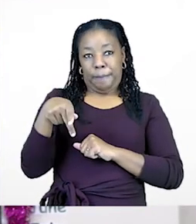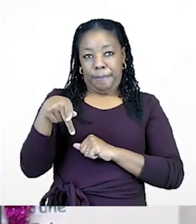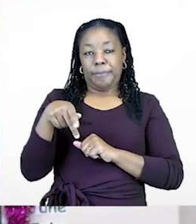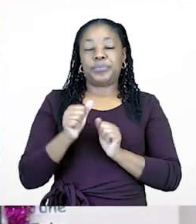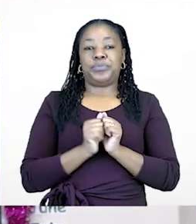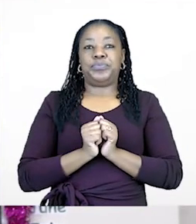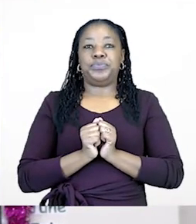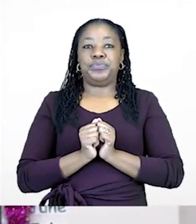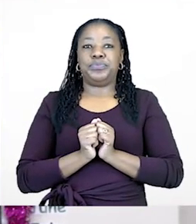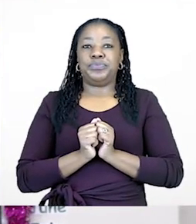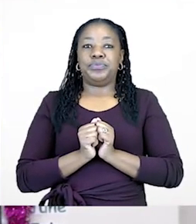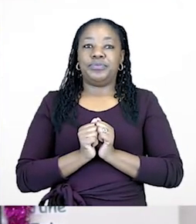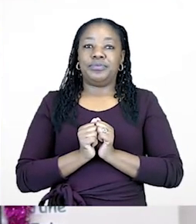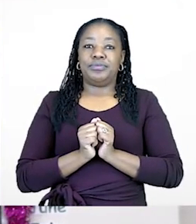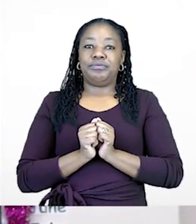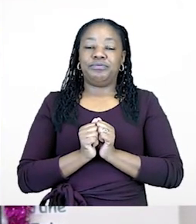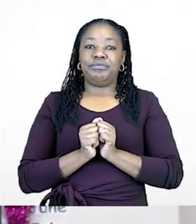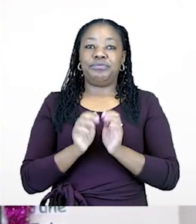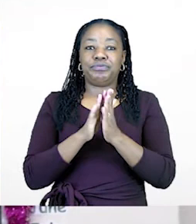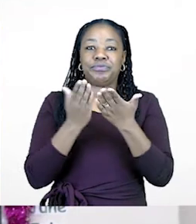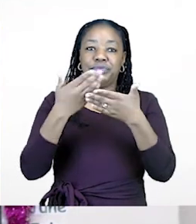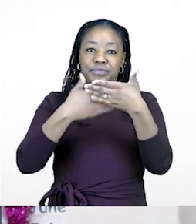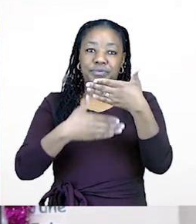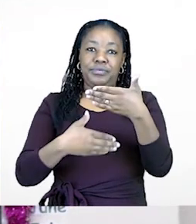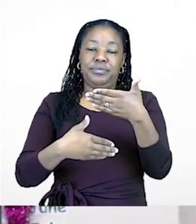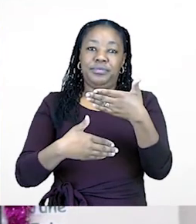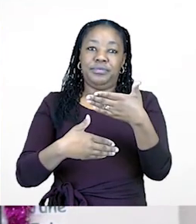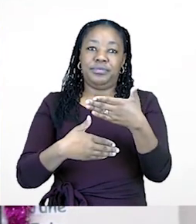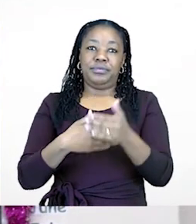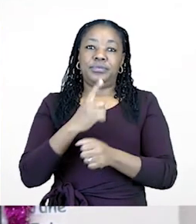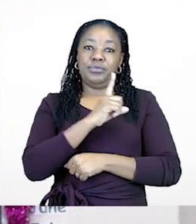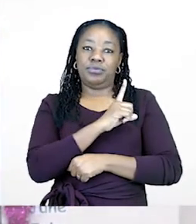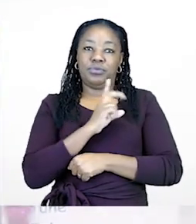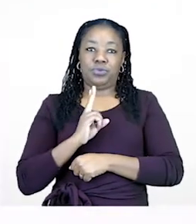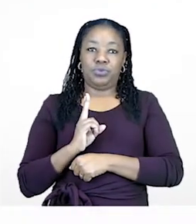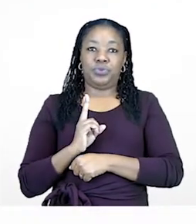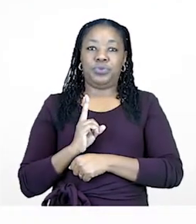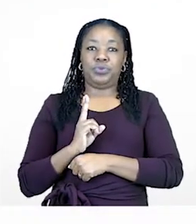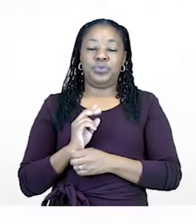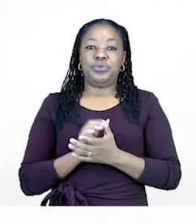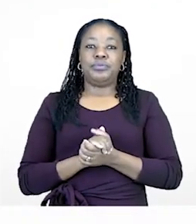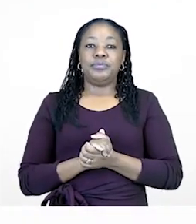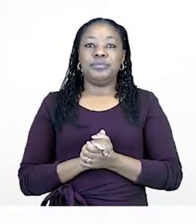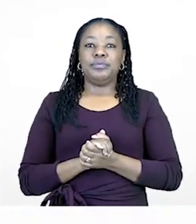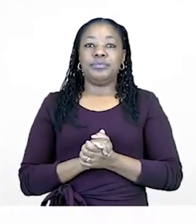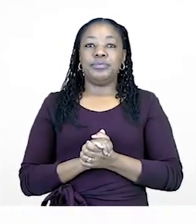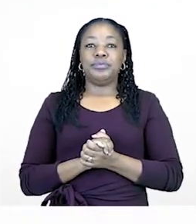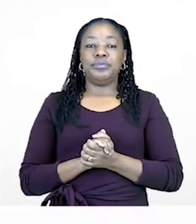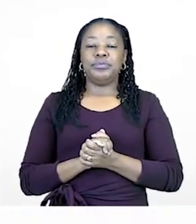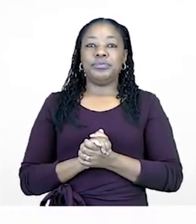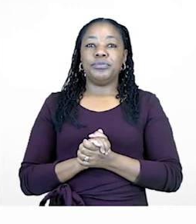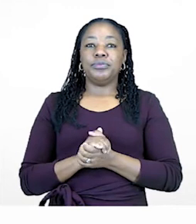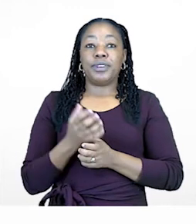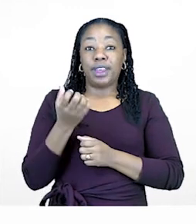P. Let's now turn to the next exercise on page 12. On page 12,